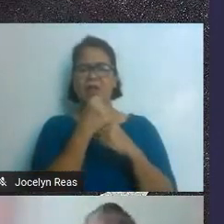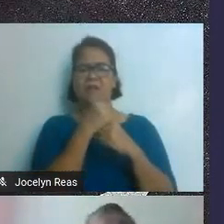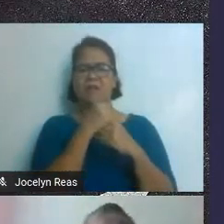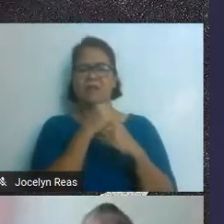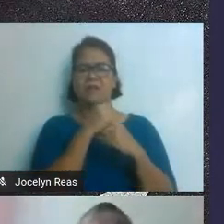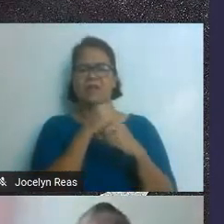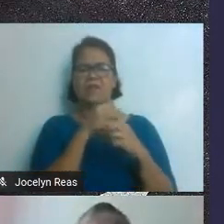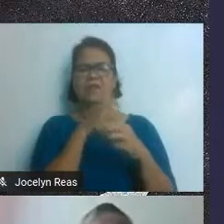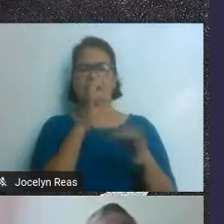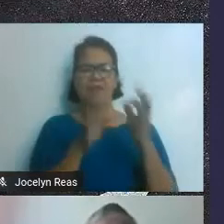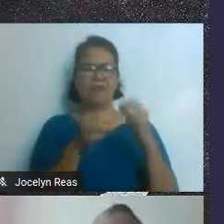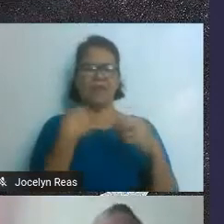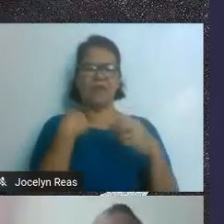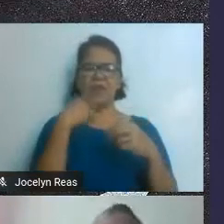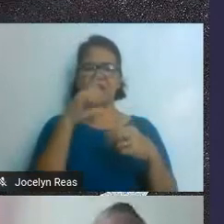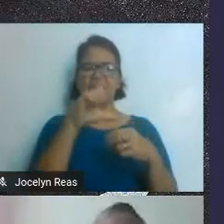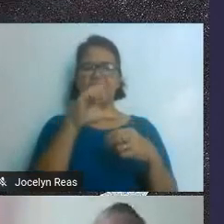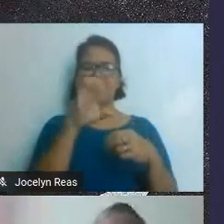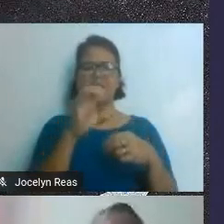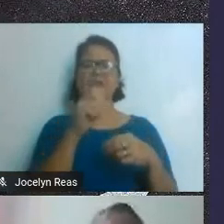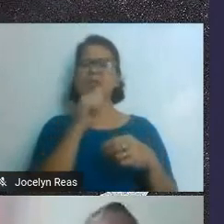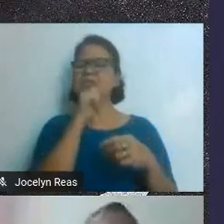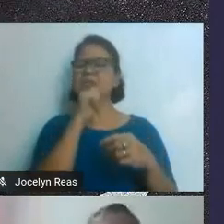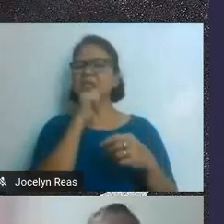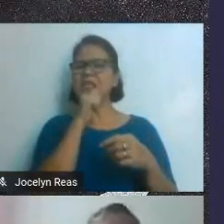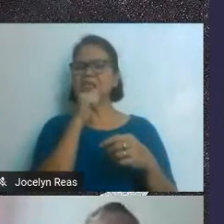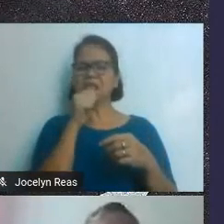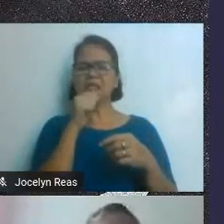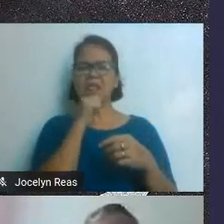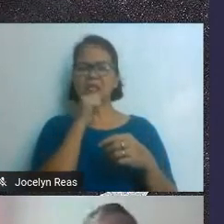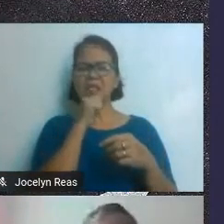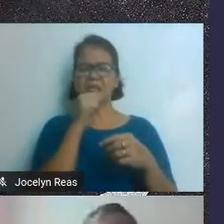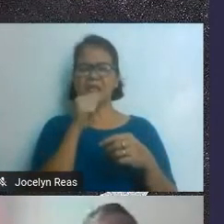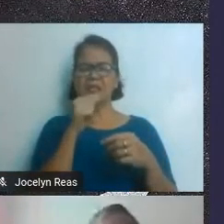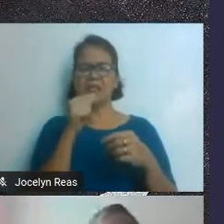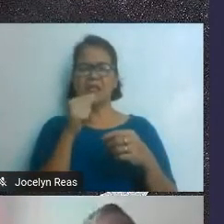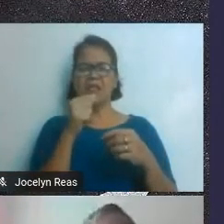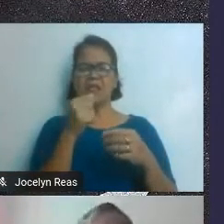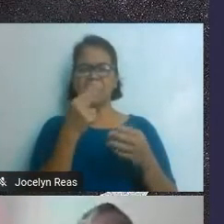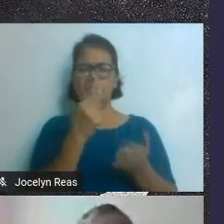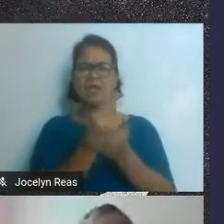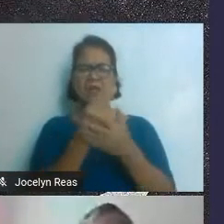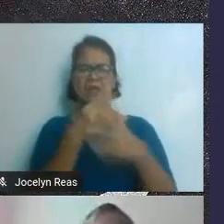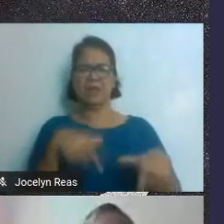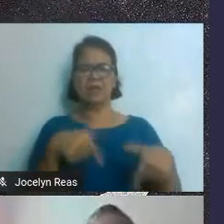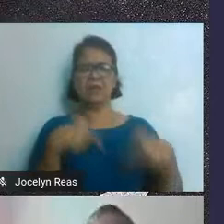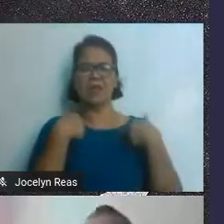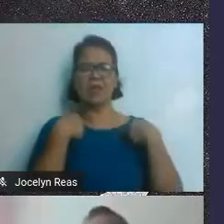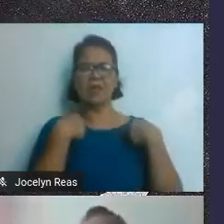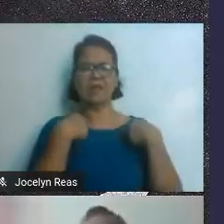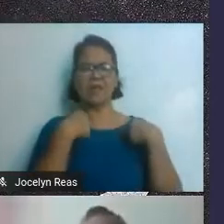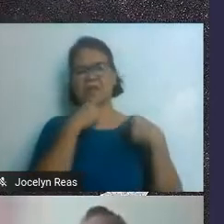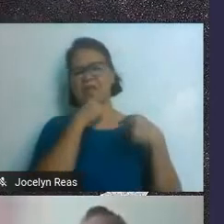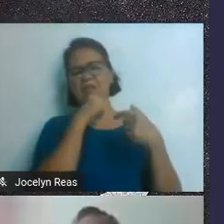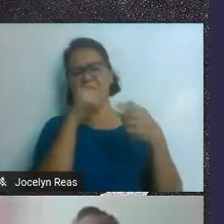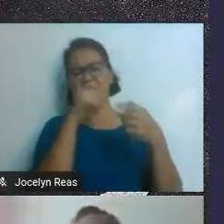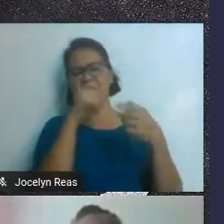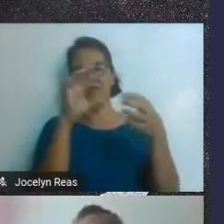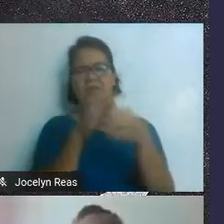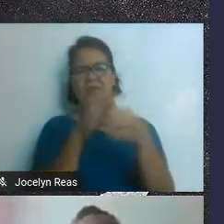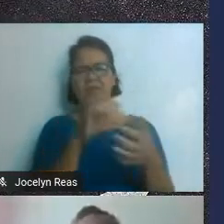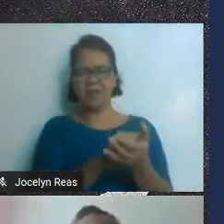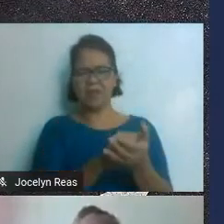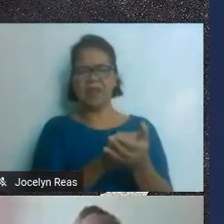relevance to our lives will not be attractive to learn. Pang-apat, they are important for students to